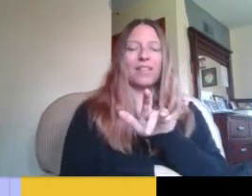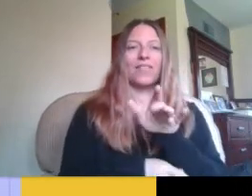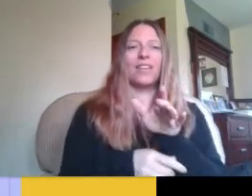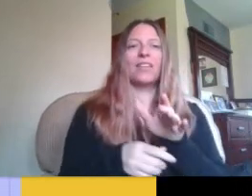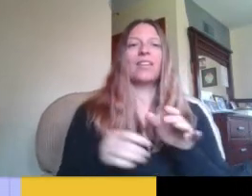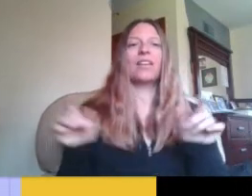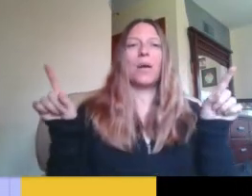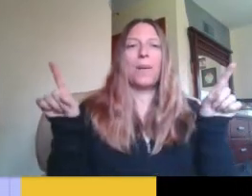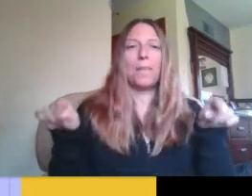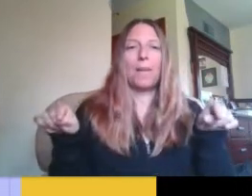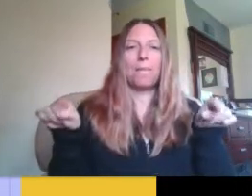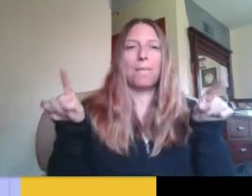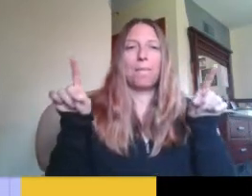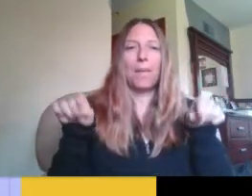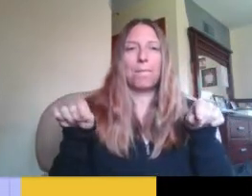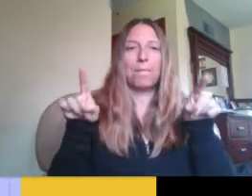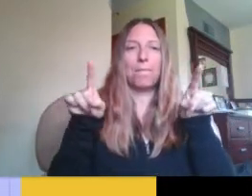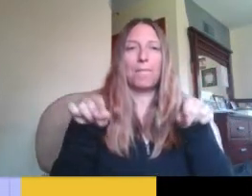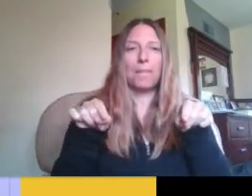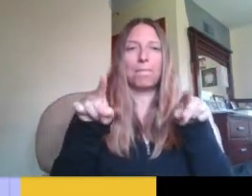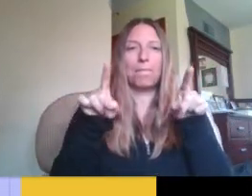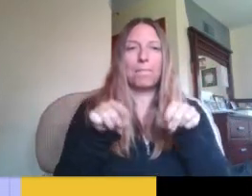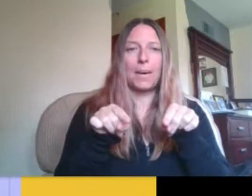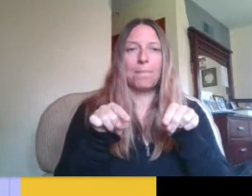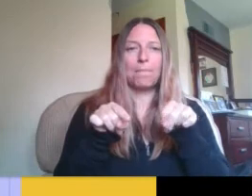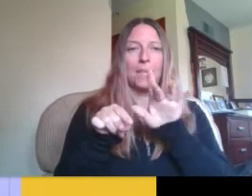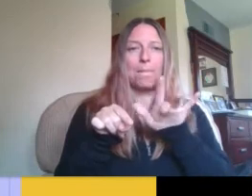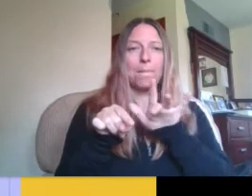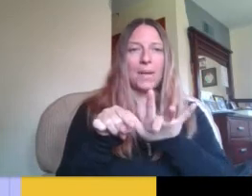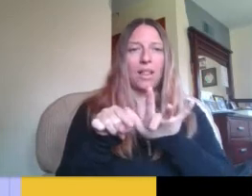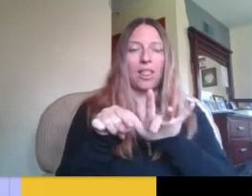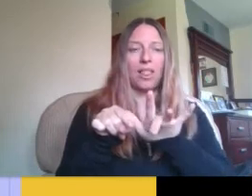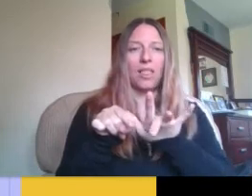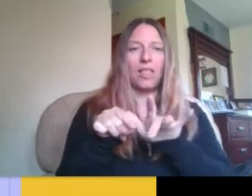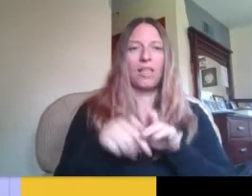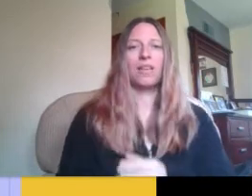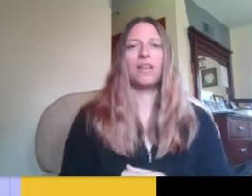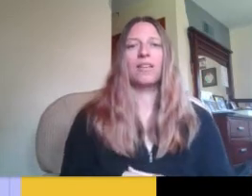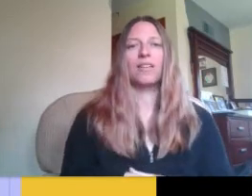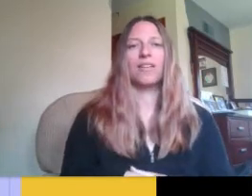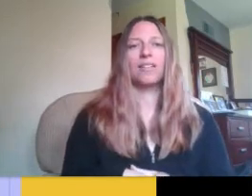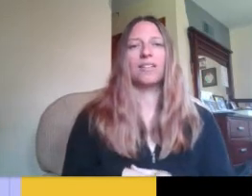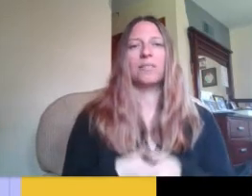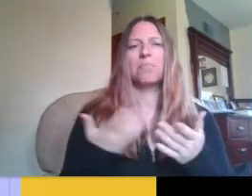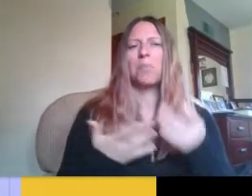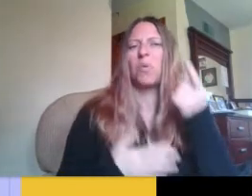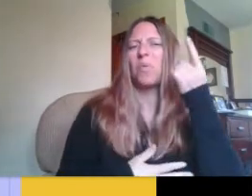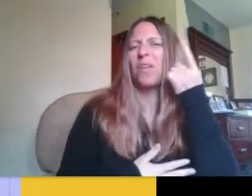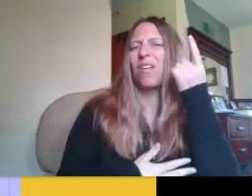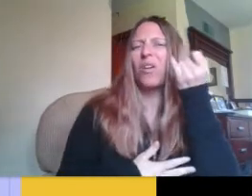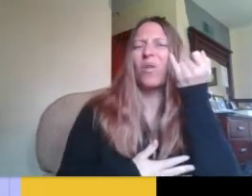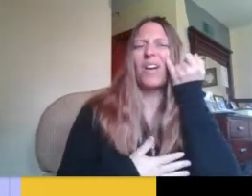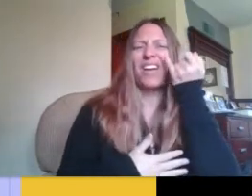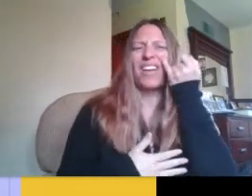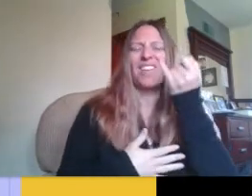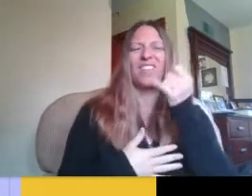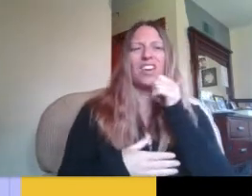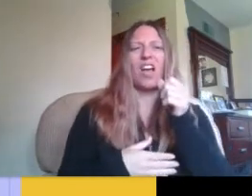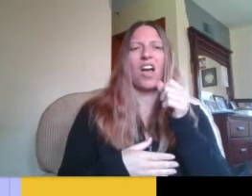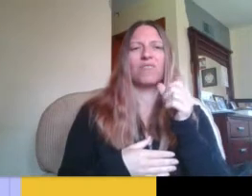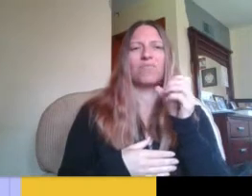of members on either side of it. Okay, so far so good. But some of you may be wondering, what if a data set doesn't have an obvious